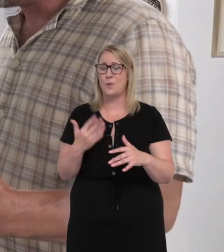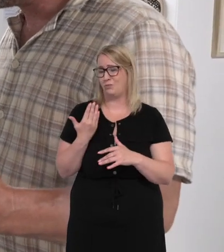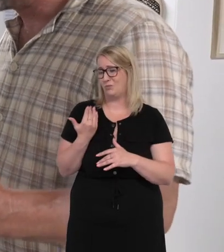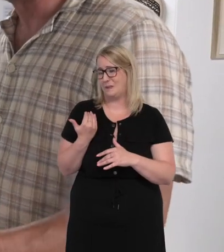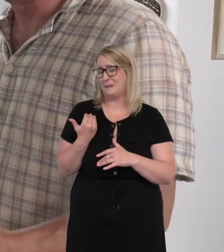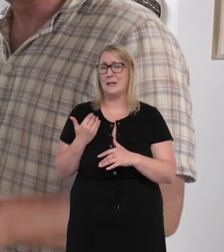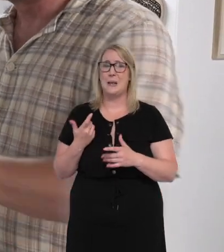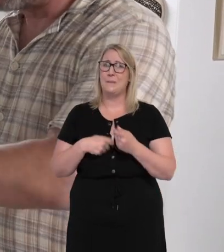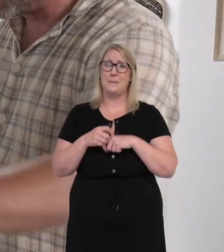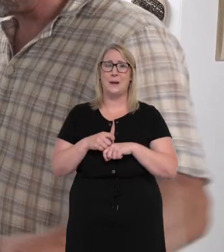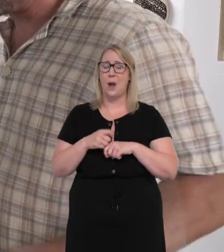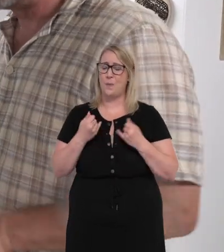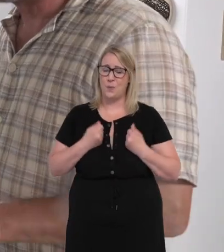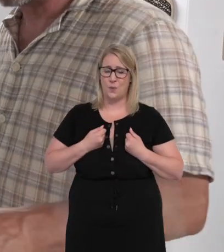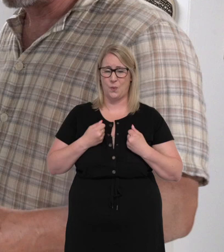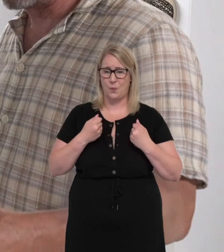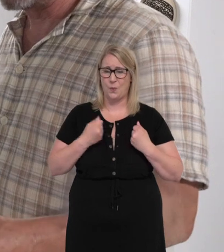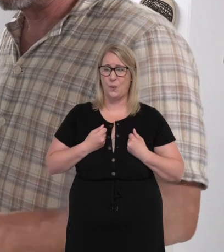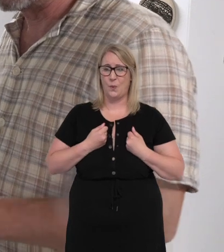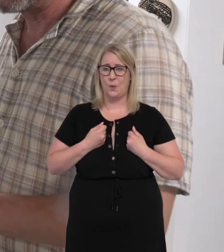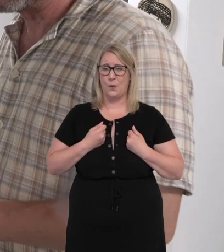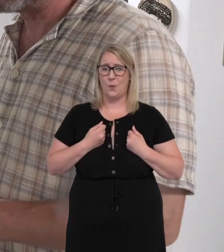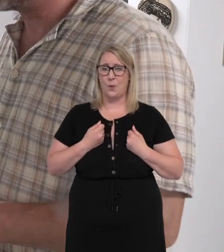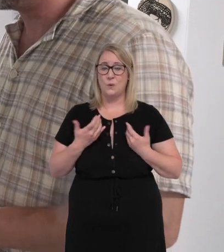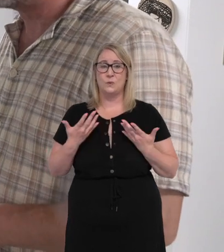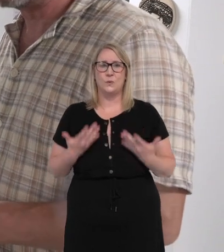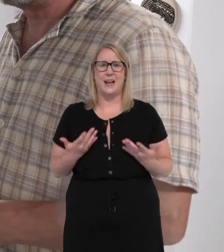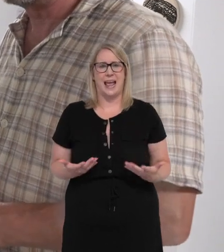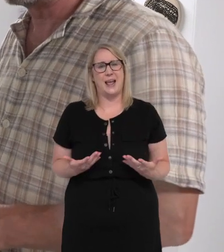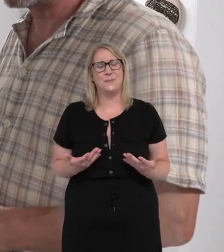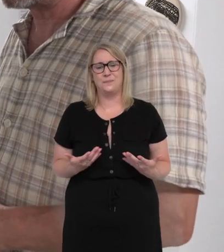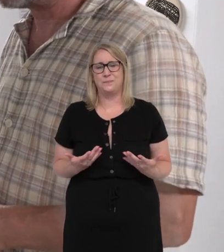he's more set in front of a work area with his choice of